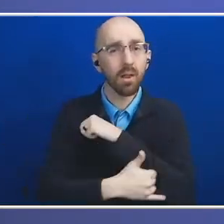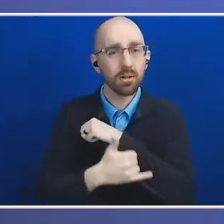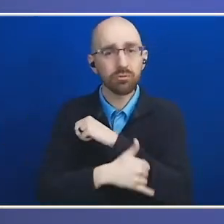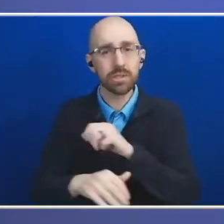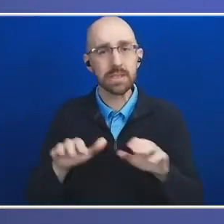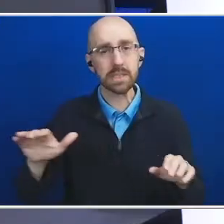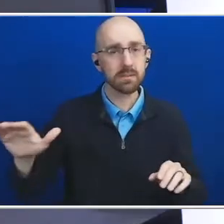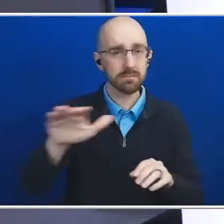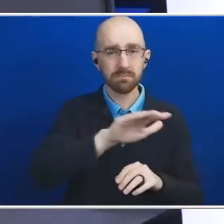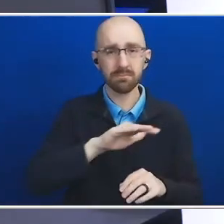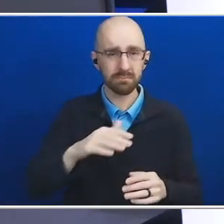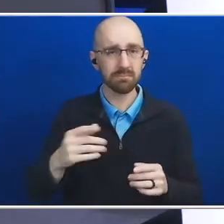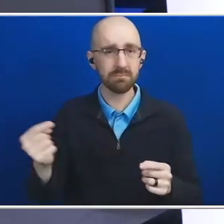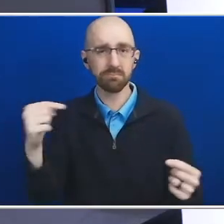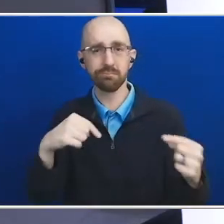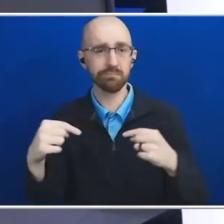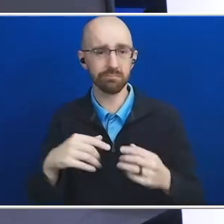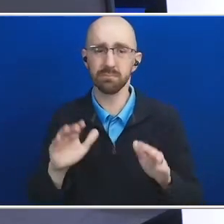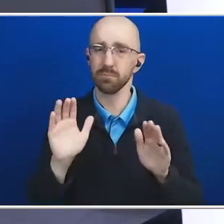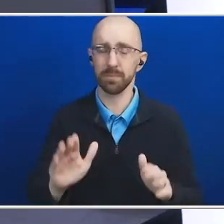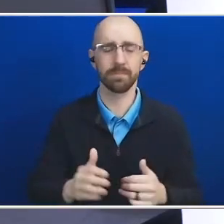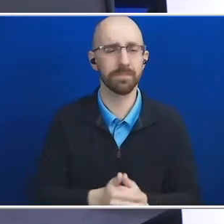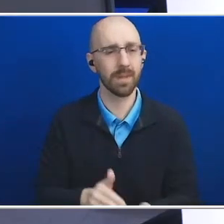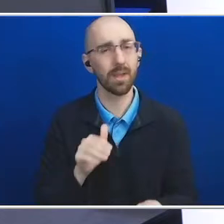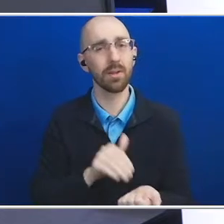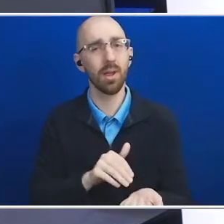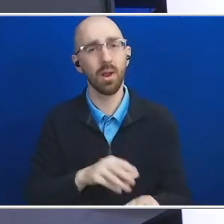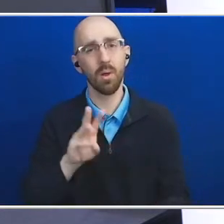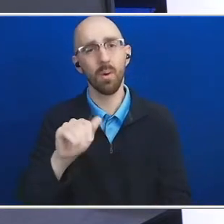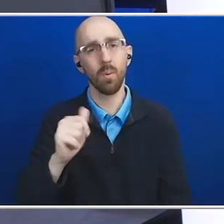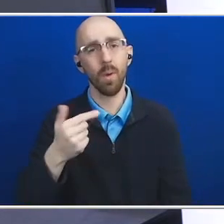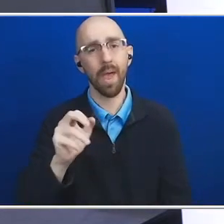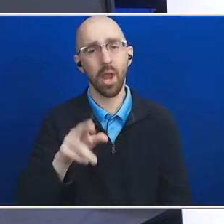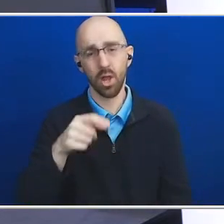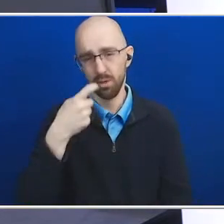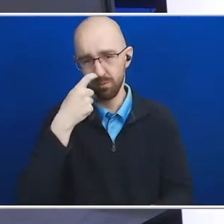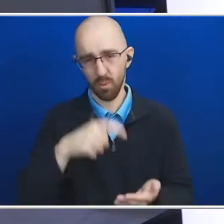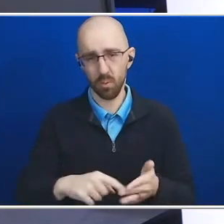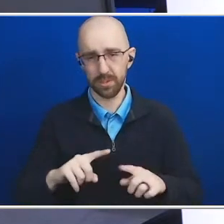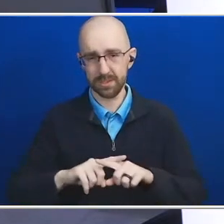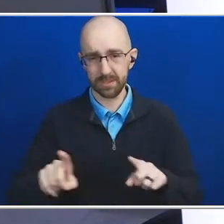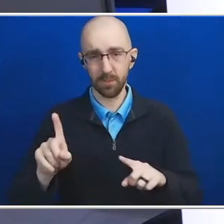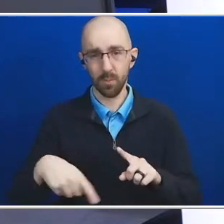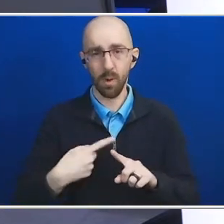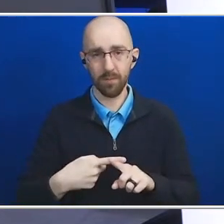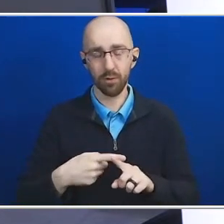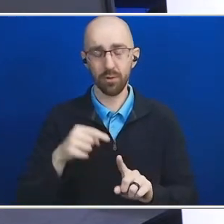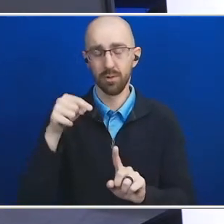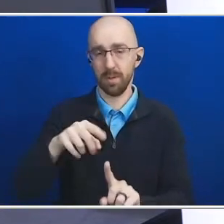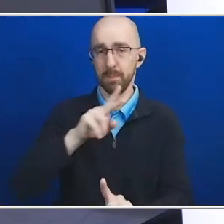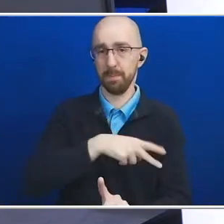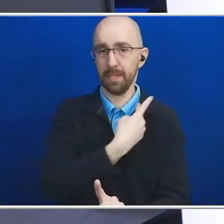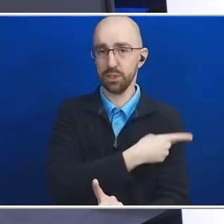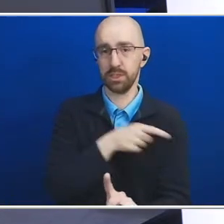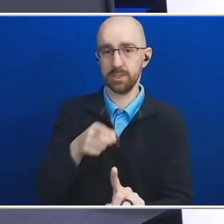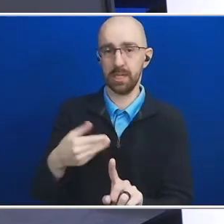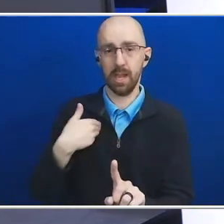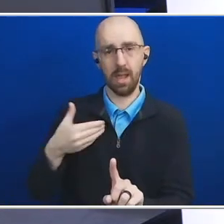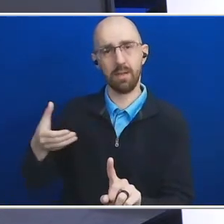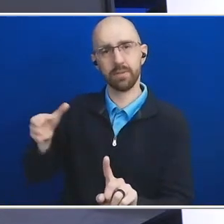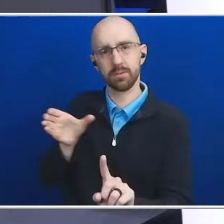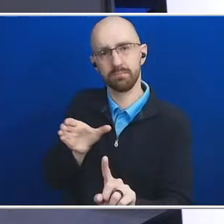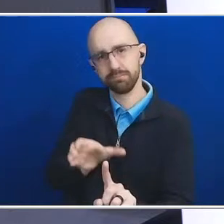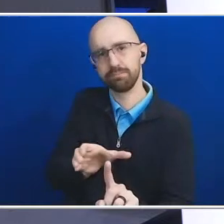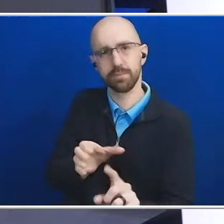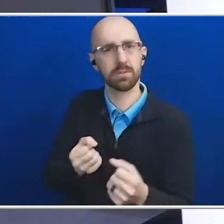it's pretty great. Dr. Wagner, do you Special. notice a difference when you see patients have that kind of support behind them, and whether